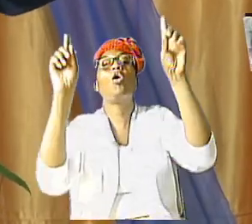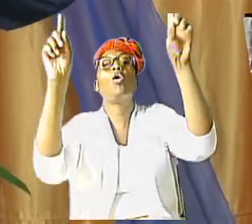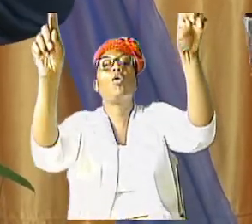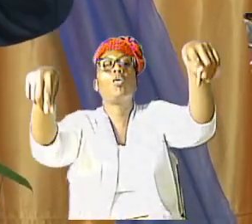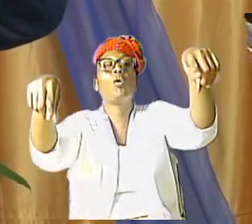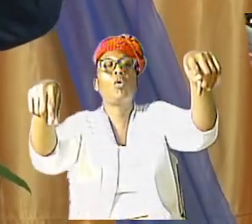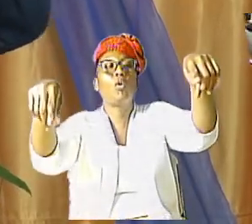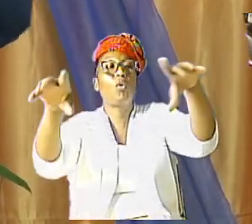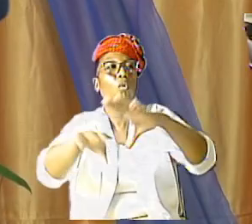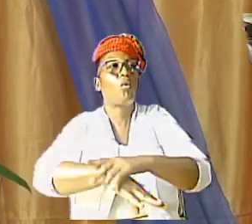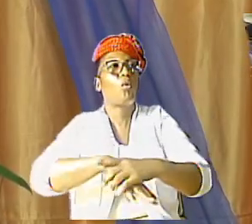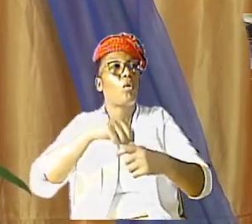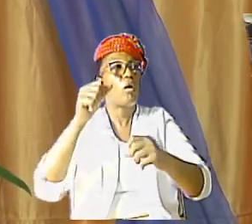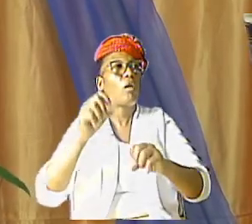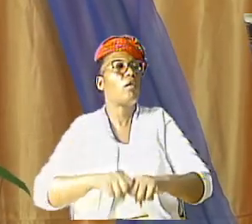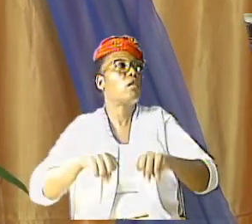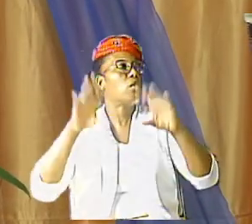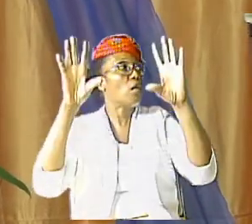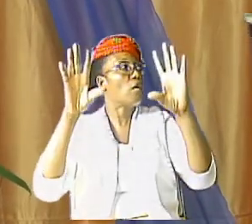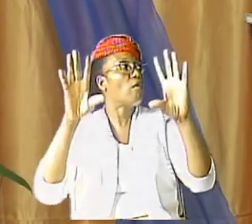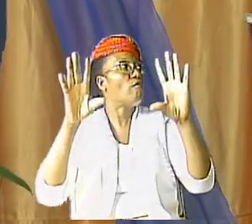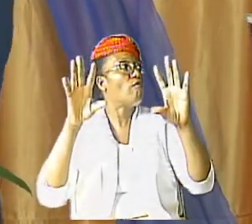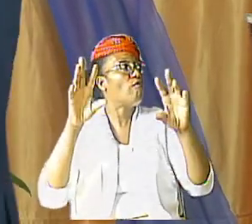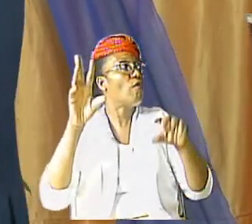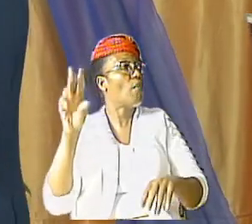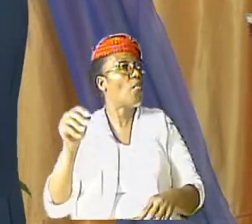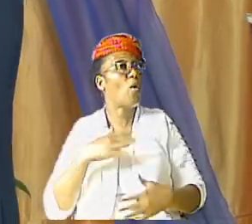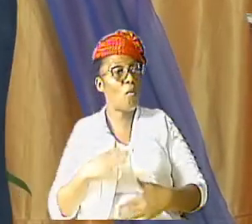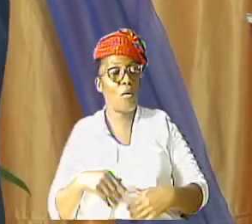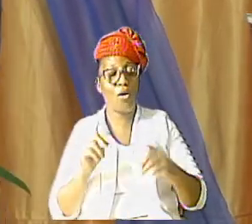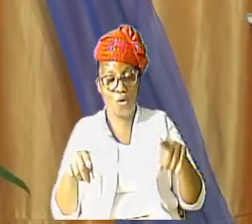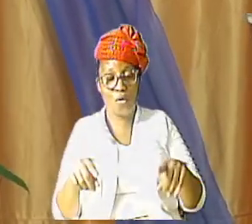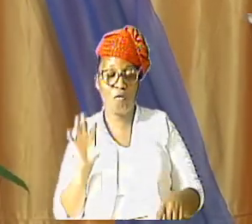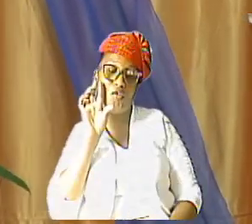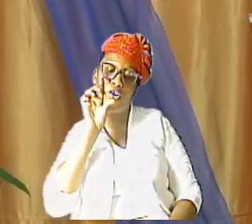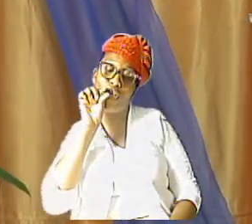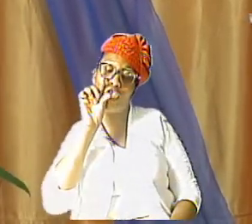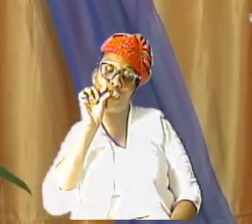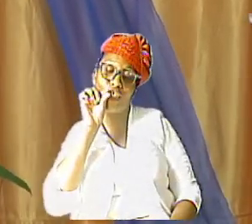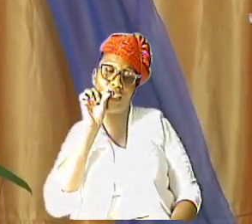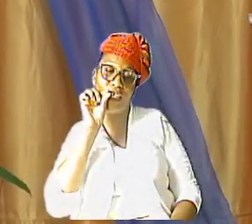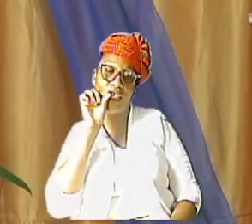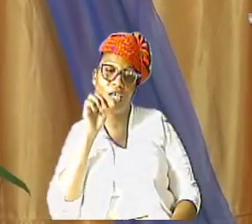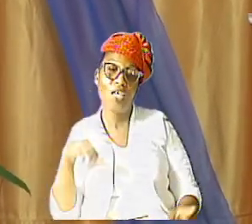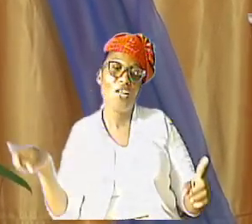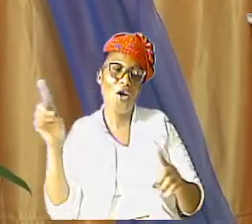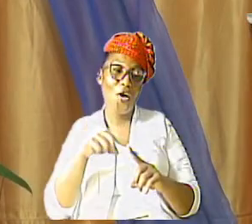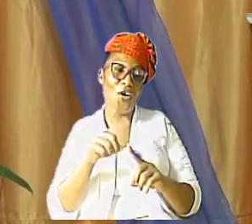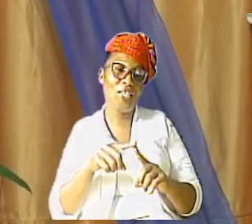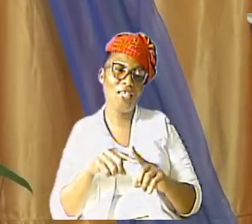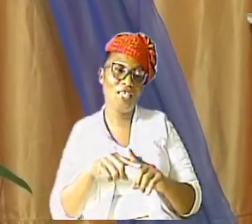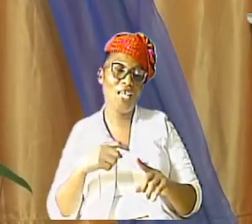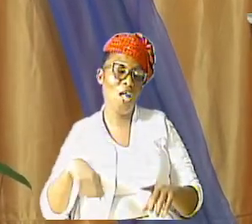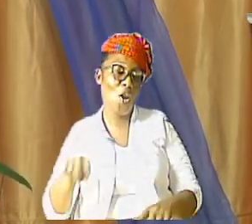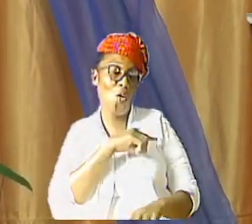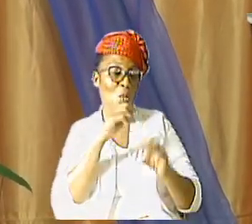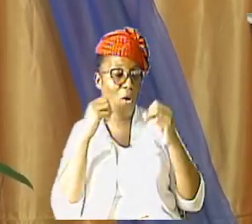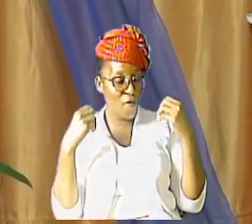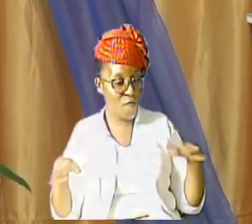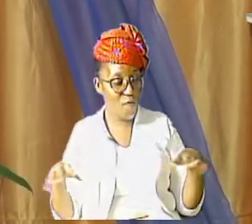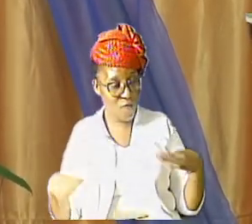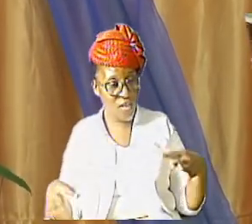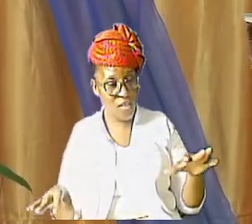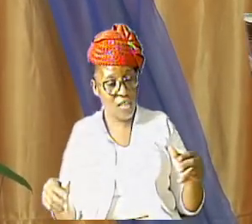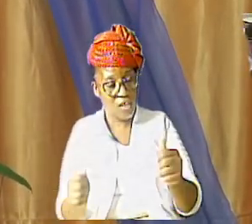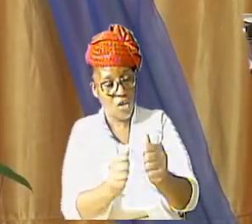remember, it's a sacrifice. Nobody go home for chicken or anything like that. And until we are through, this is a together